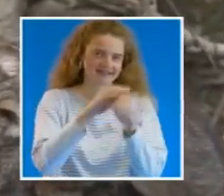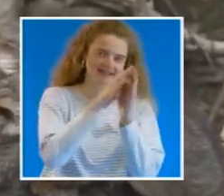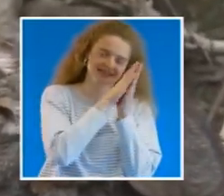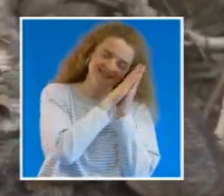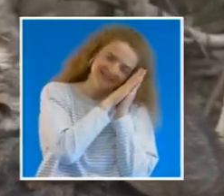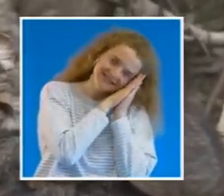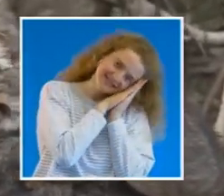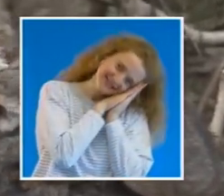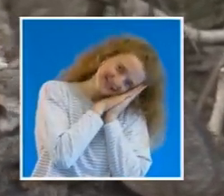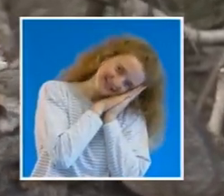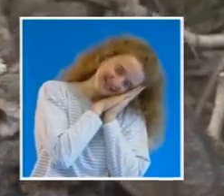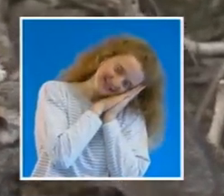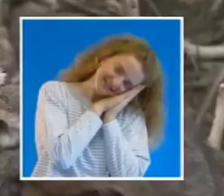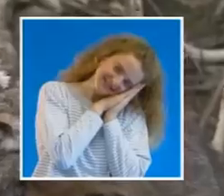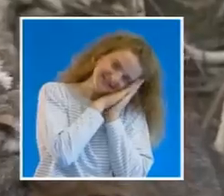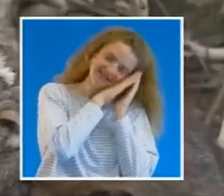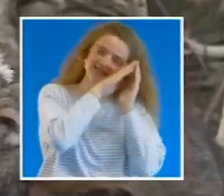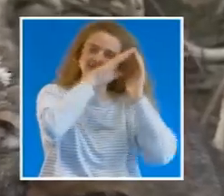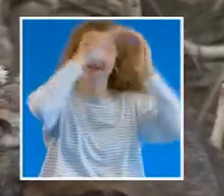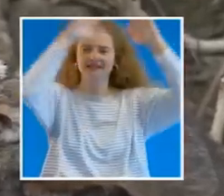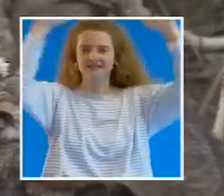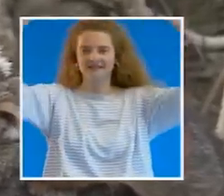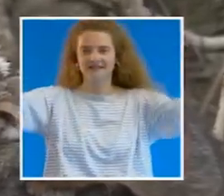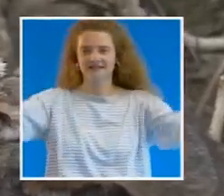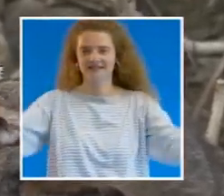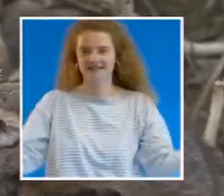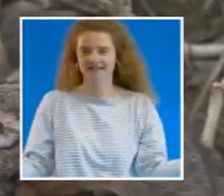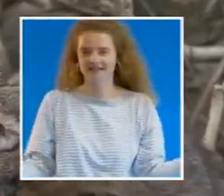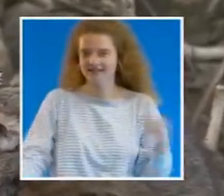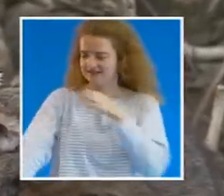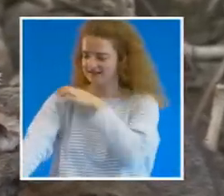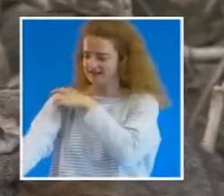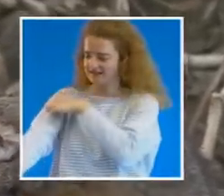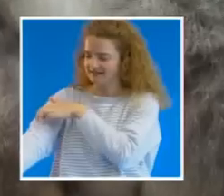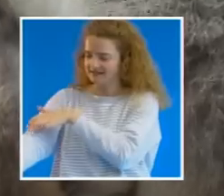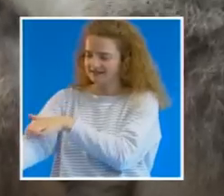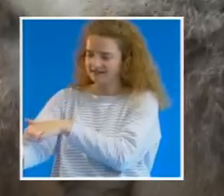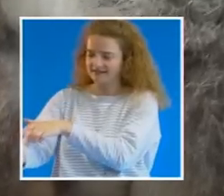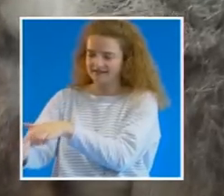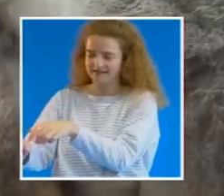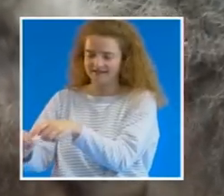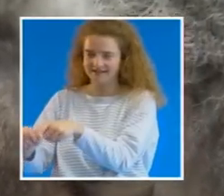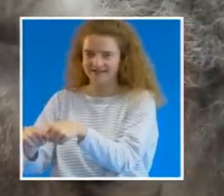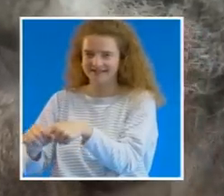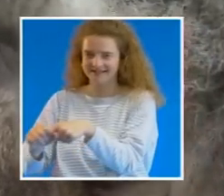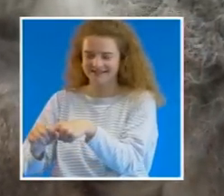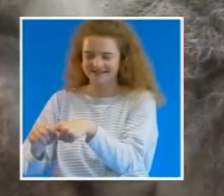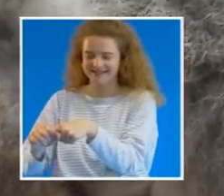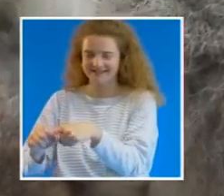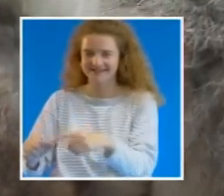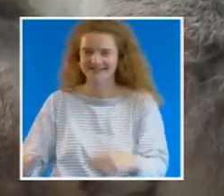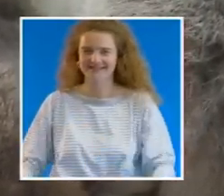when everyone is fast asleep. But always in the light of day, he'll softly, softly creep